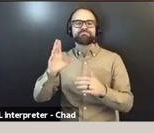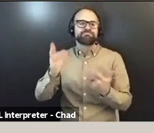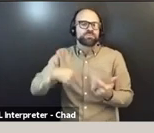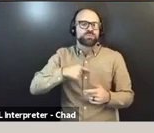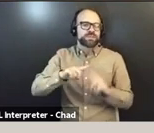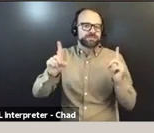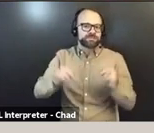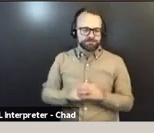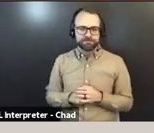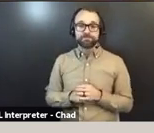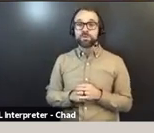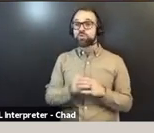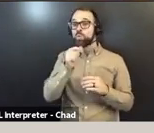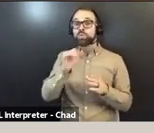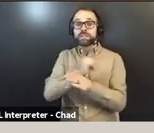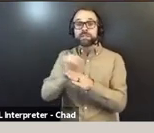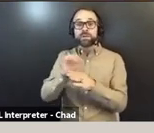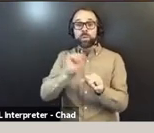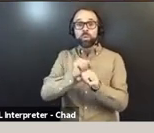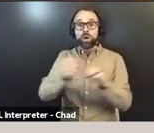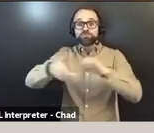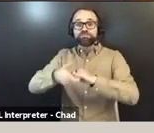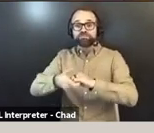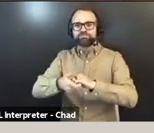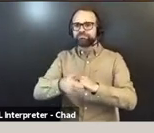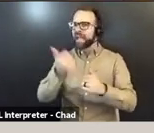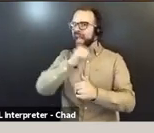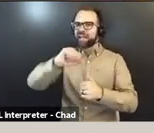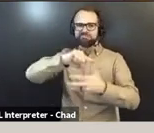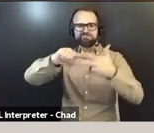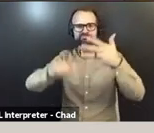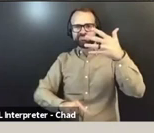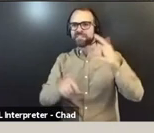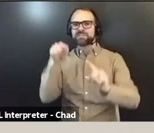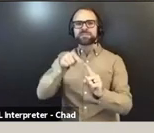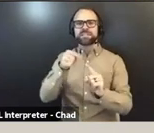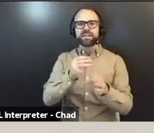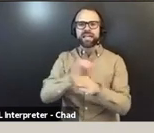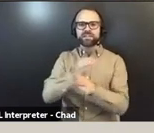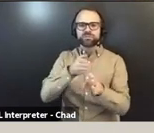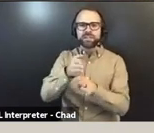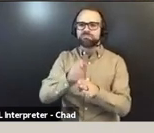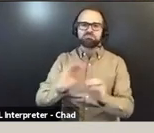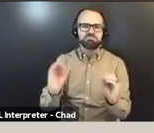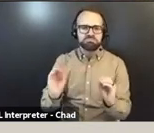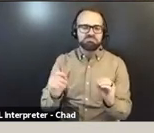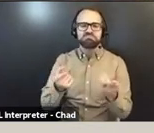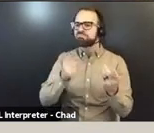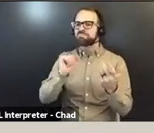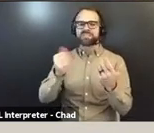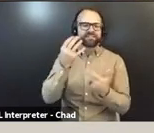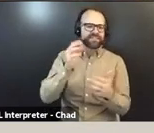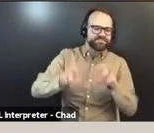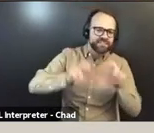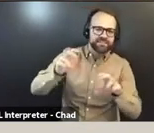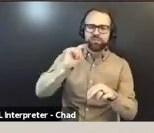we work with is everyone. We're not driven to a certain industry, whether it's for investment or for financing.